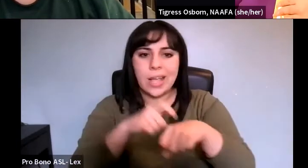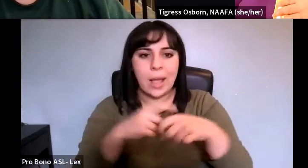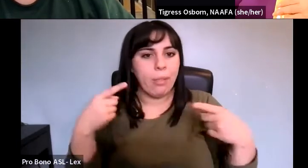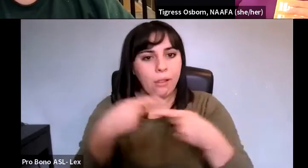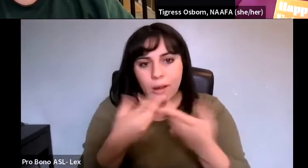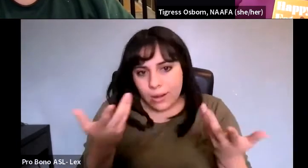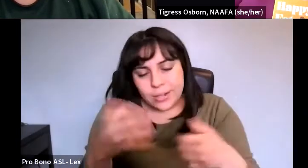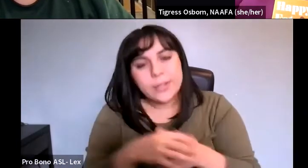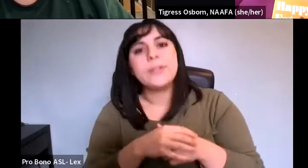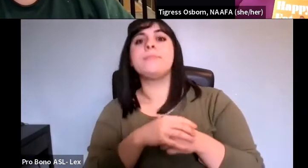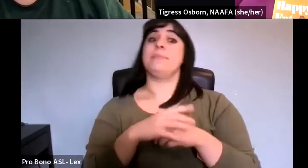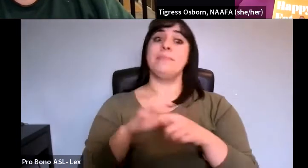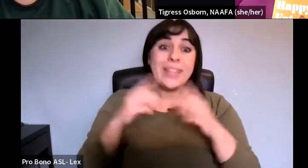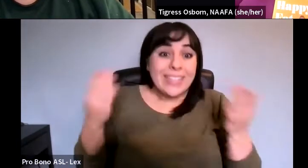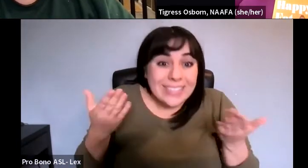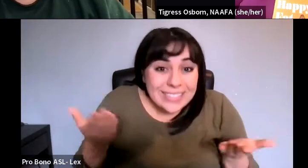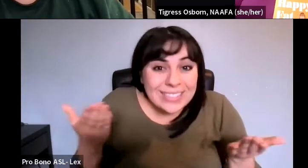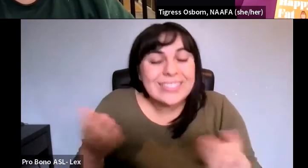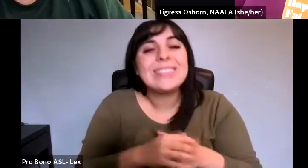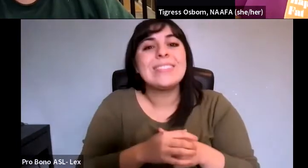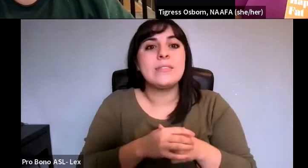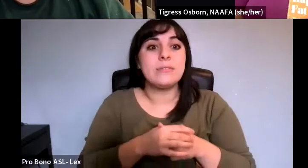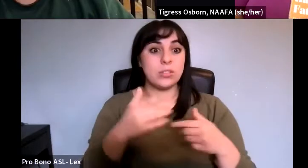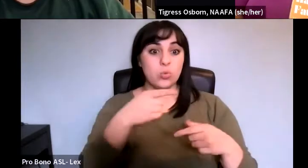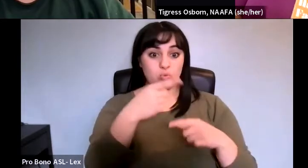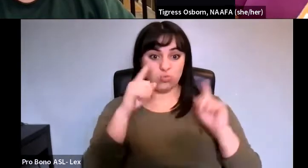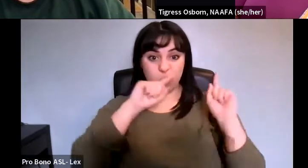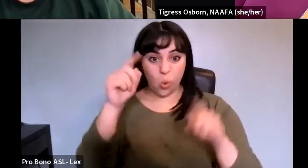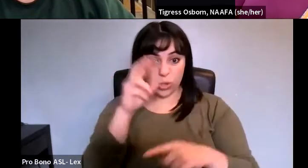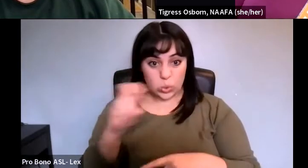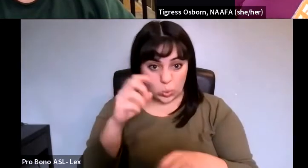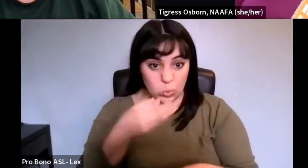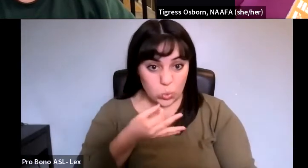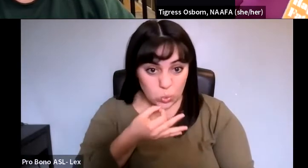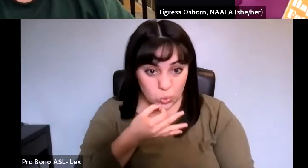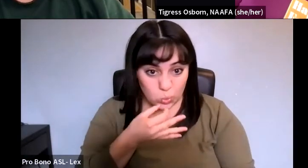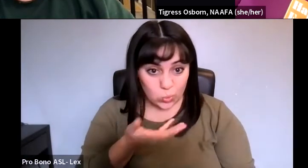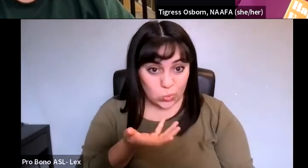we are, and you've got lots of big things coming up. You're going on tour soon.